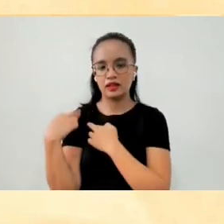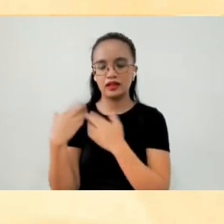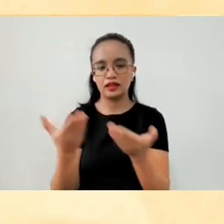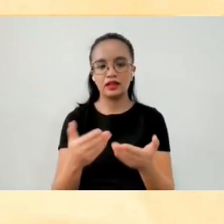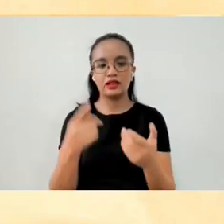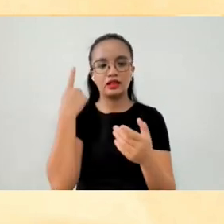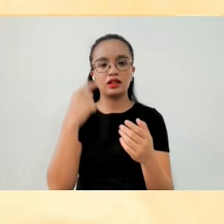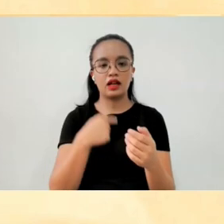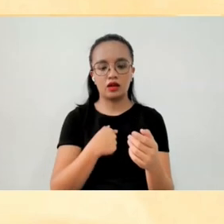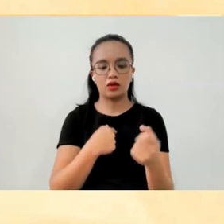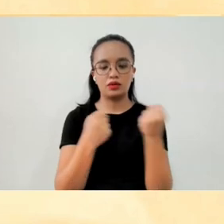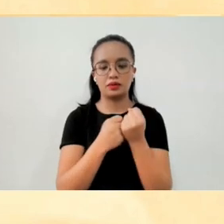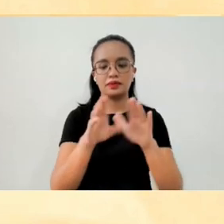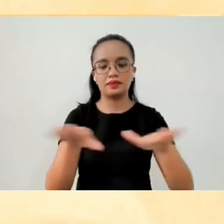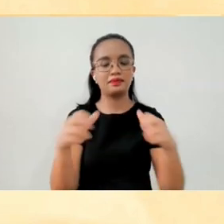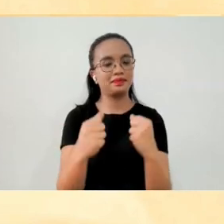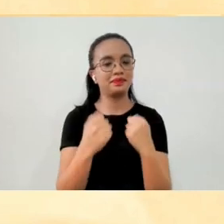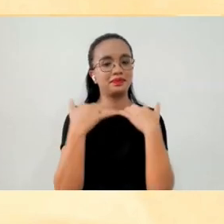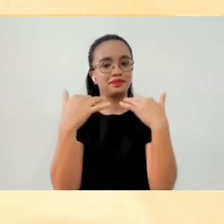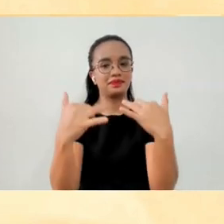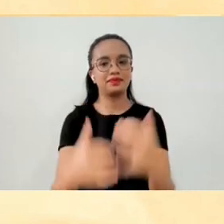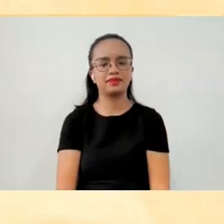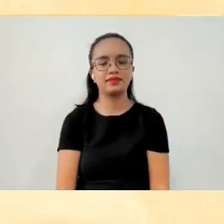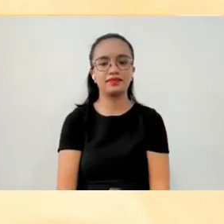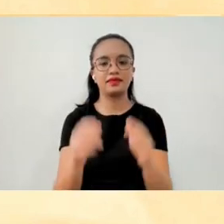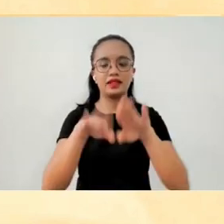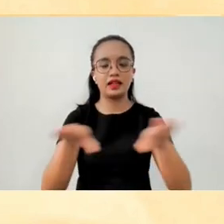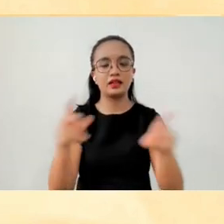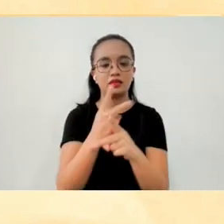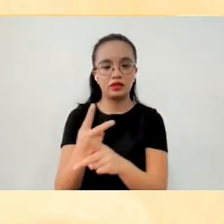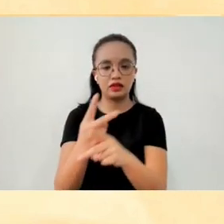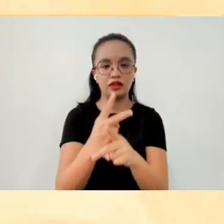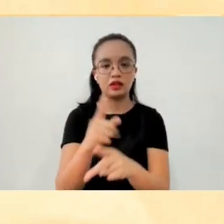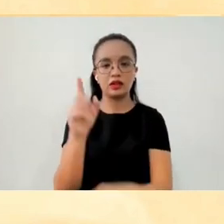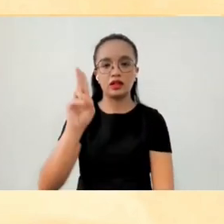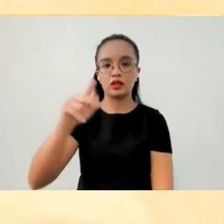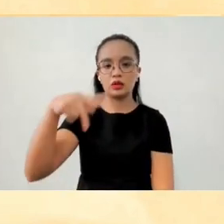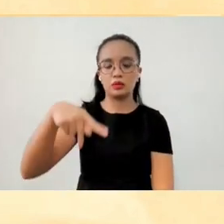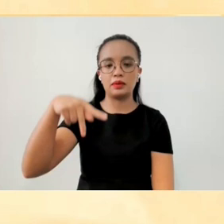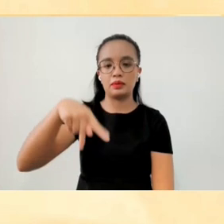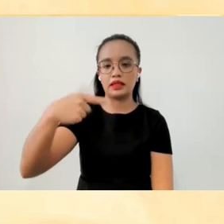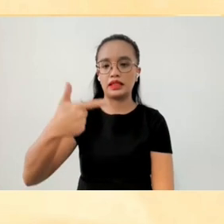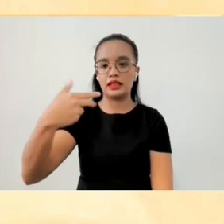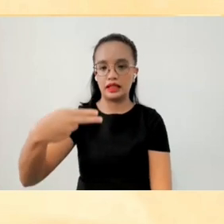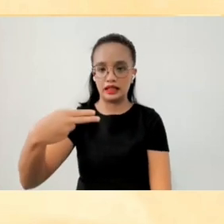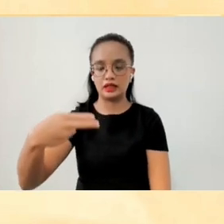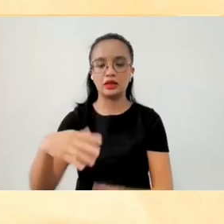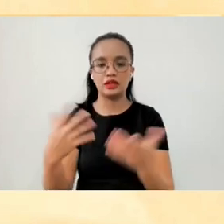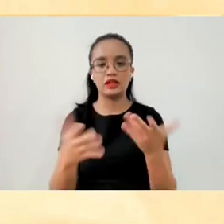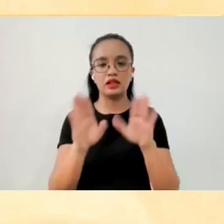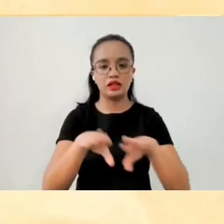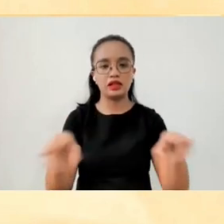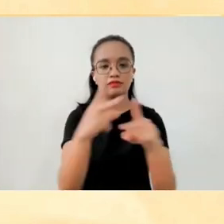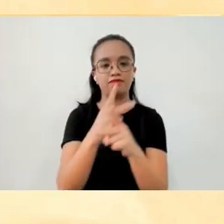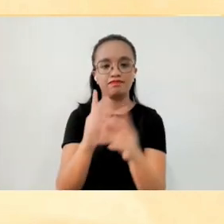sa Bata Conference, the Child Protection Unit of UPPGH under the auspices of the Child Protection